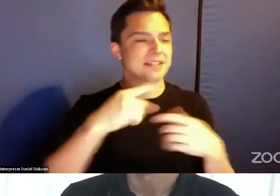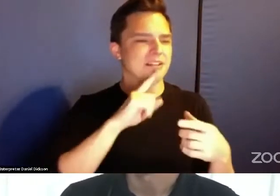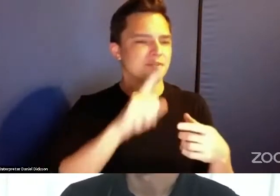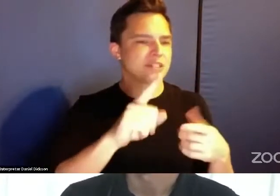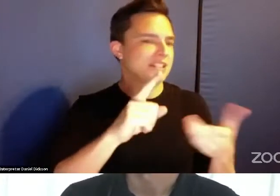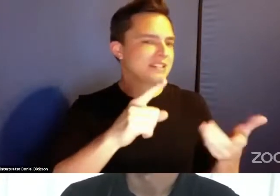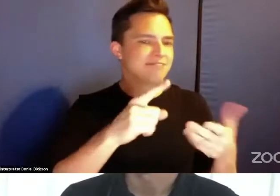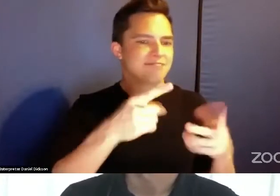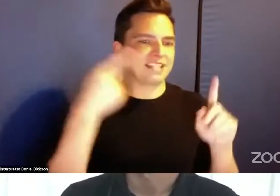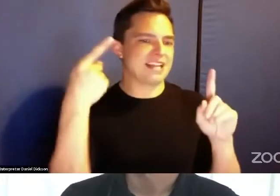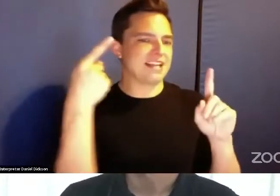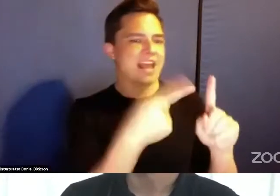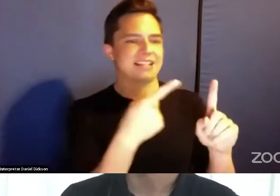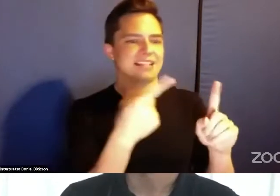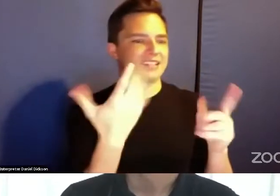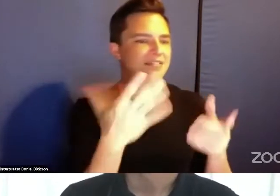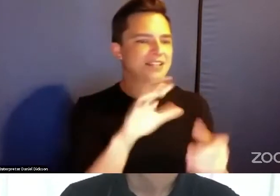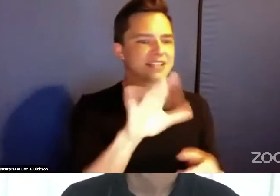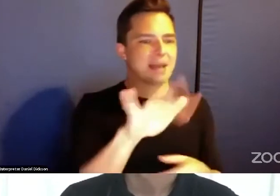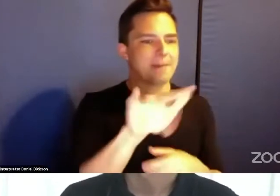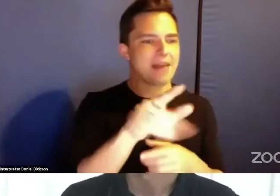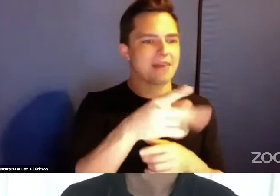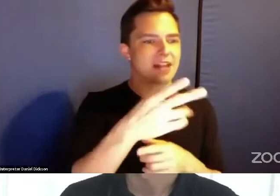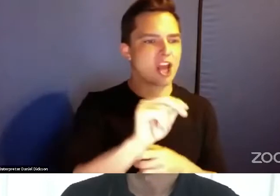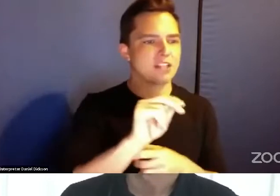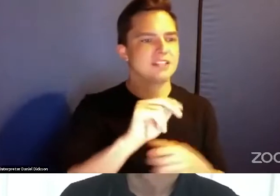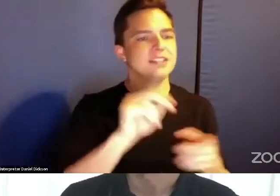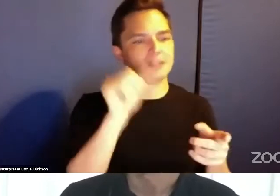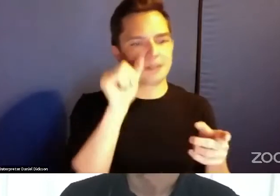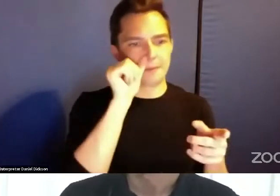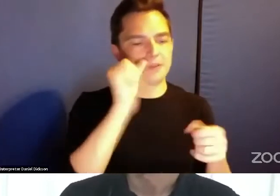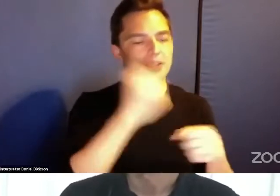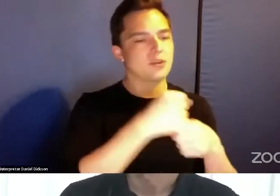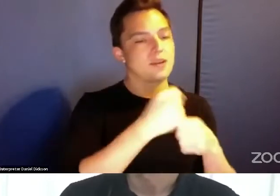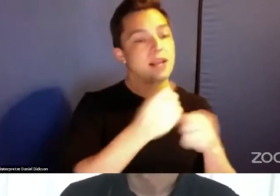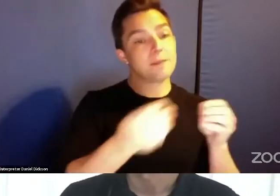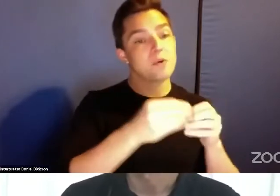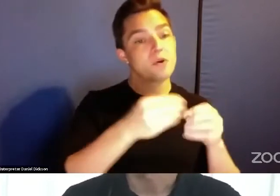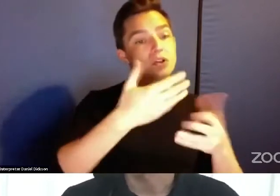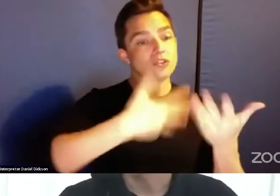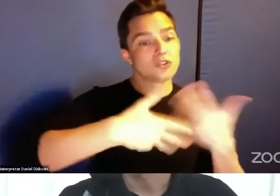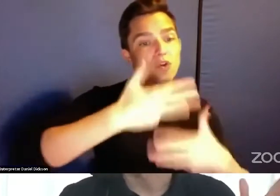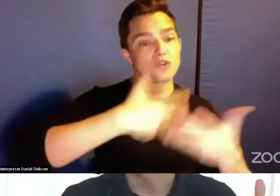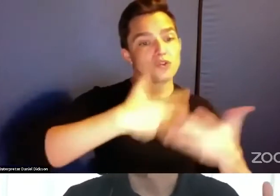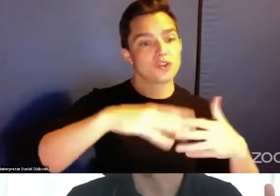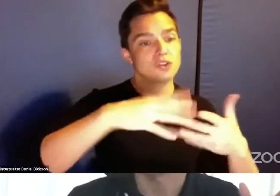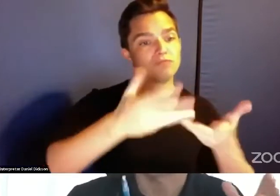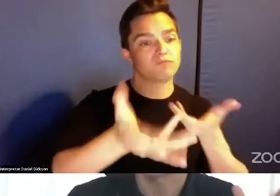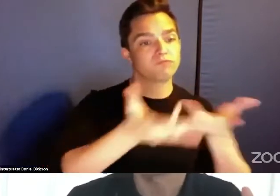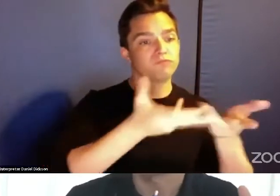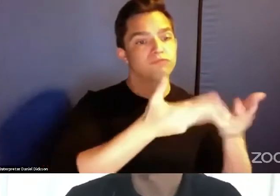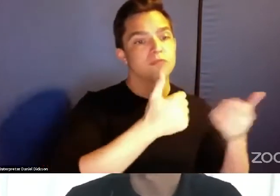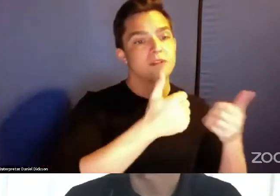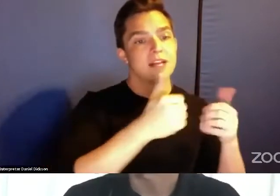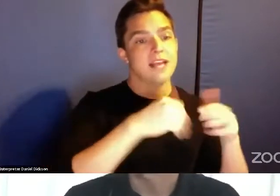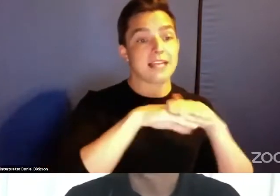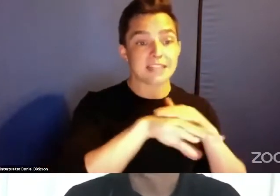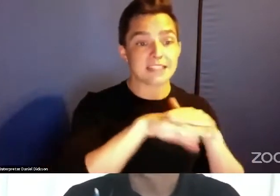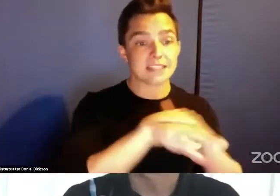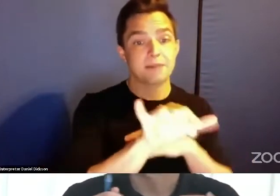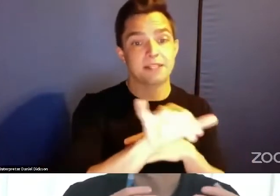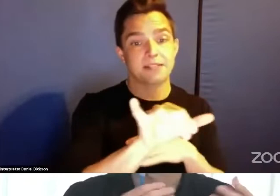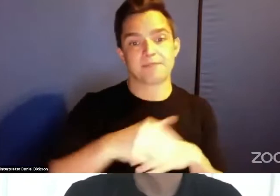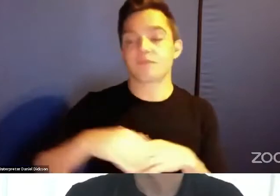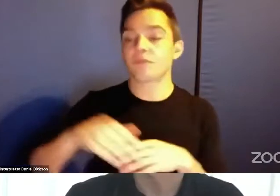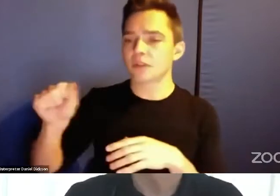to create more social interactivity and accessibility. Yes, and Sylvia mentioned something very important there.